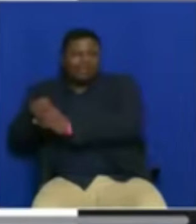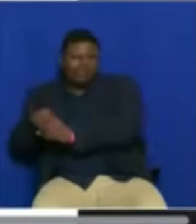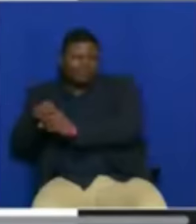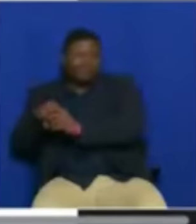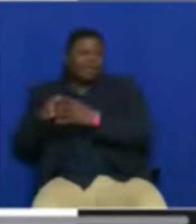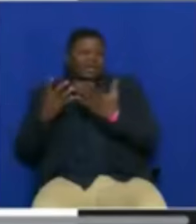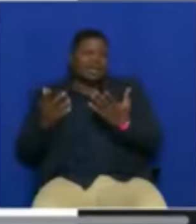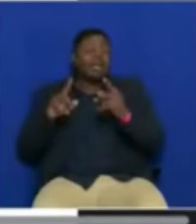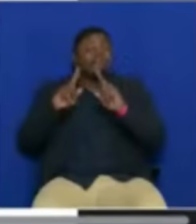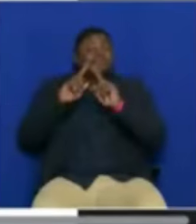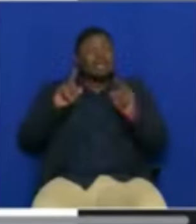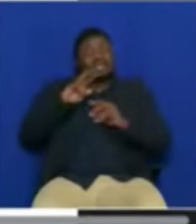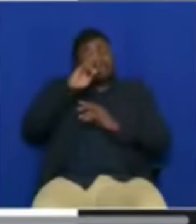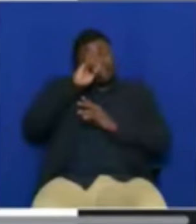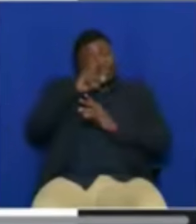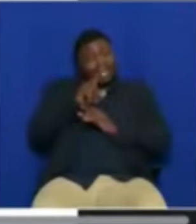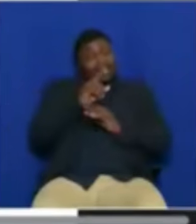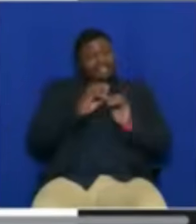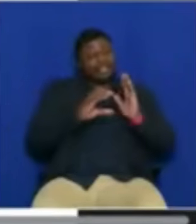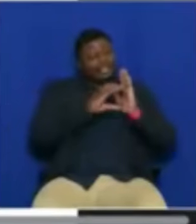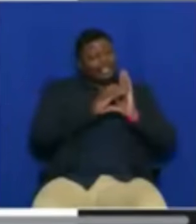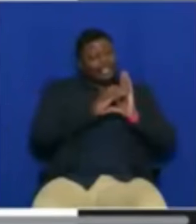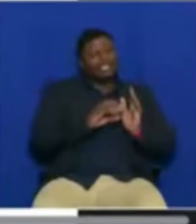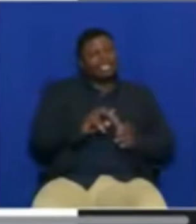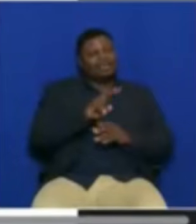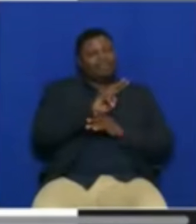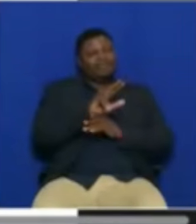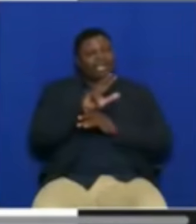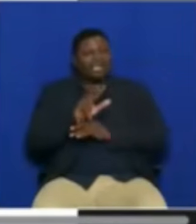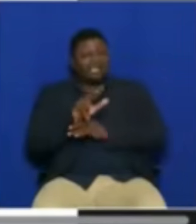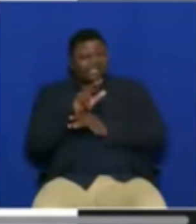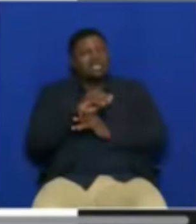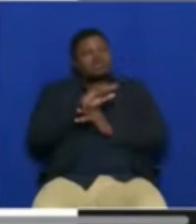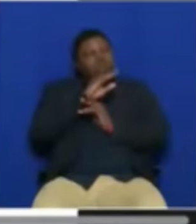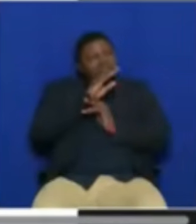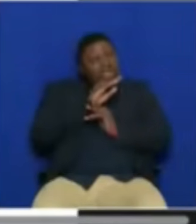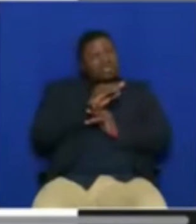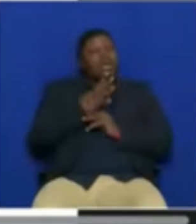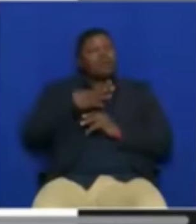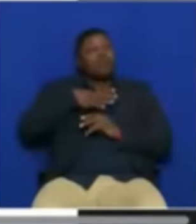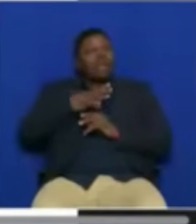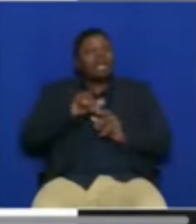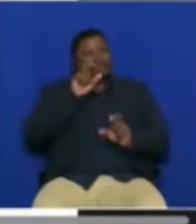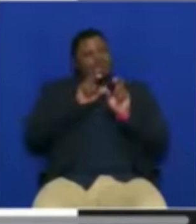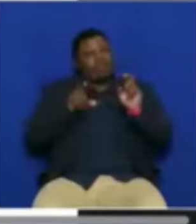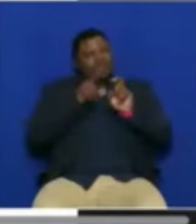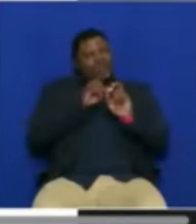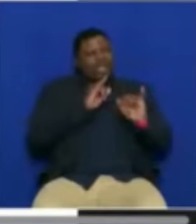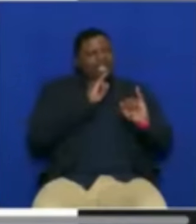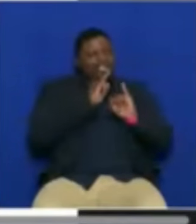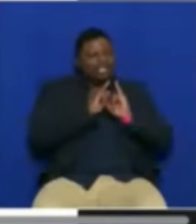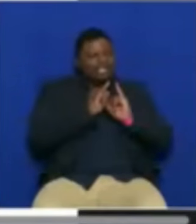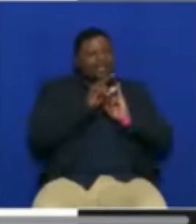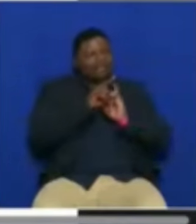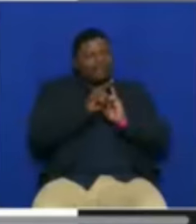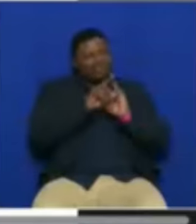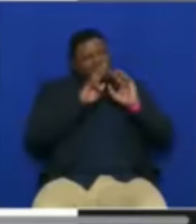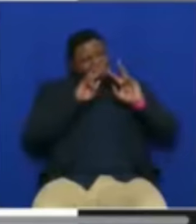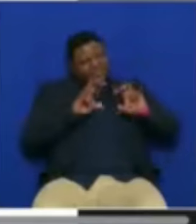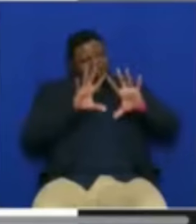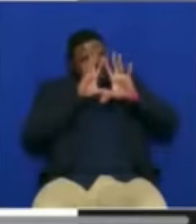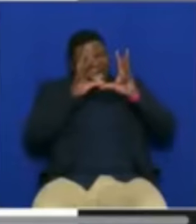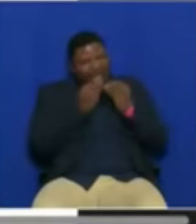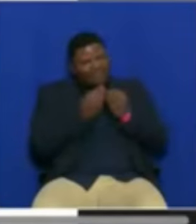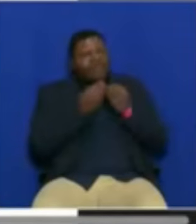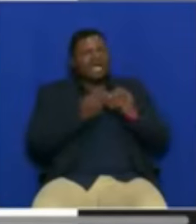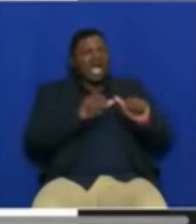request all the vetting files of implicated people. Oh, I see. All the files of implicated. You will find